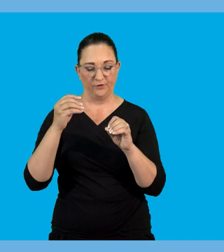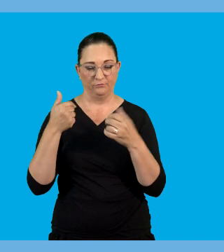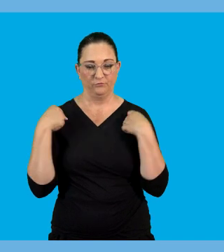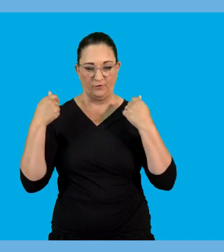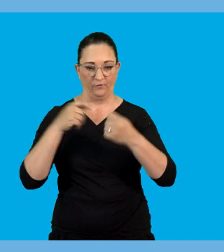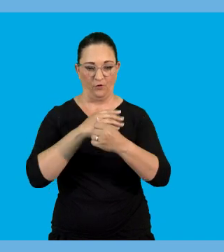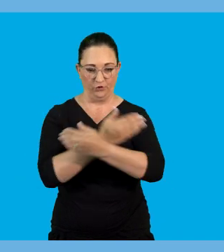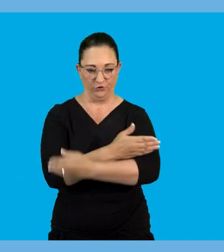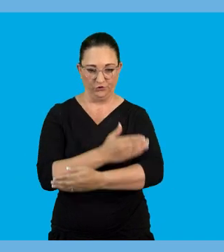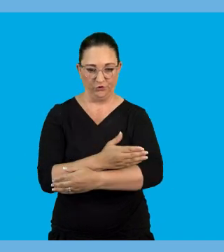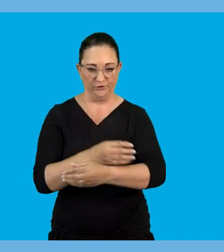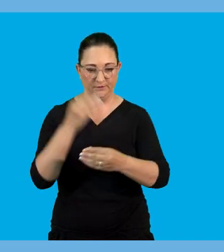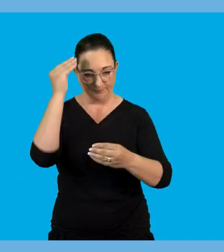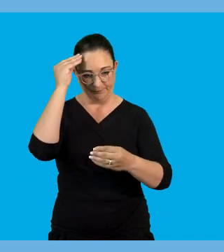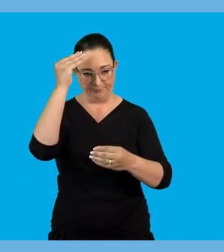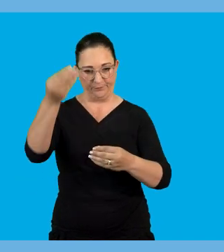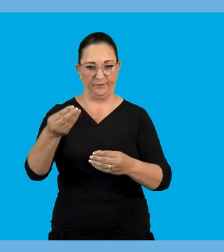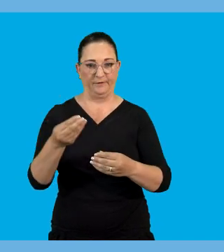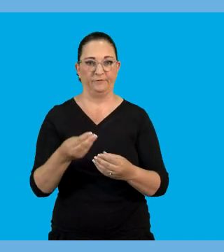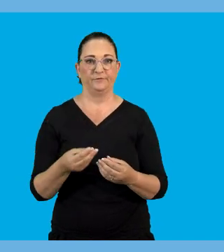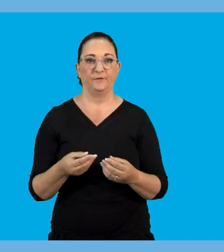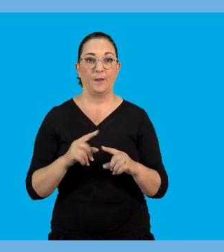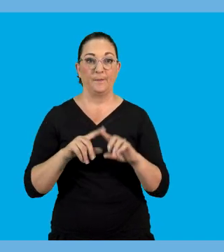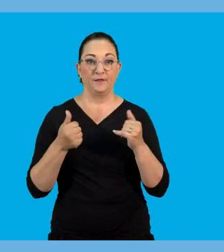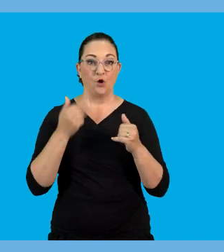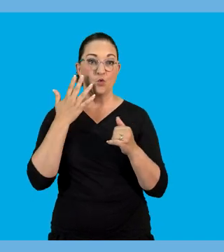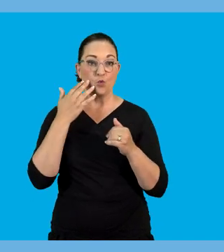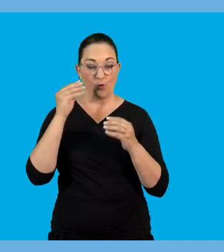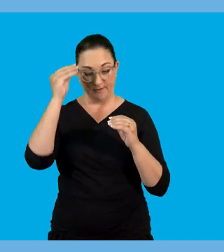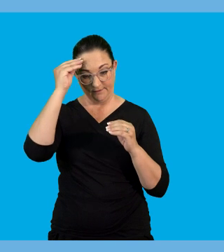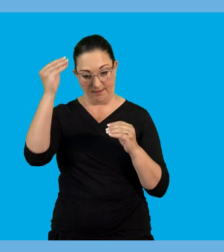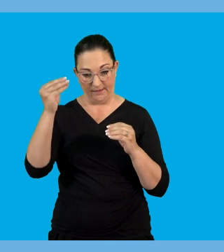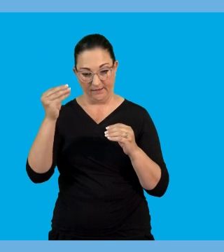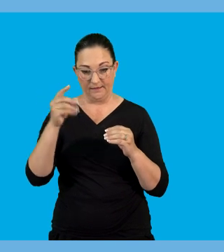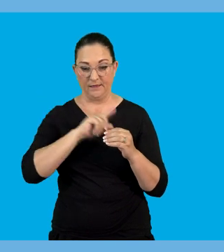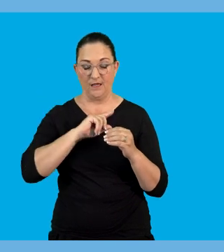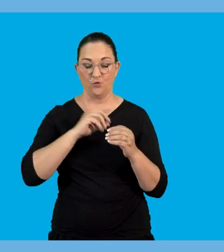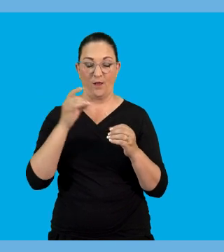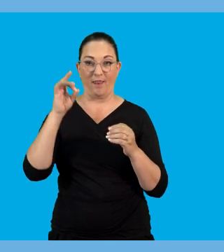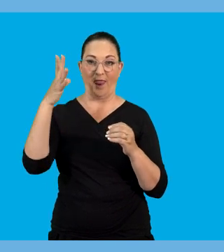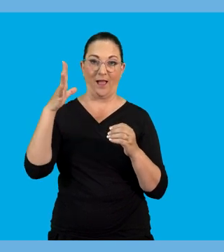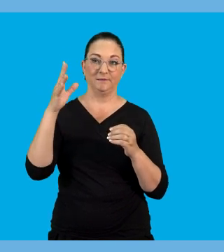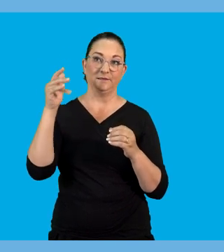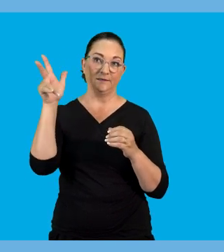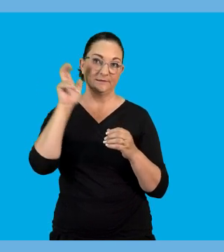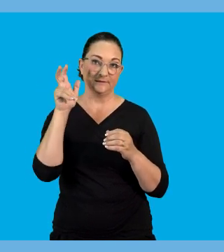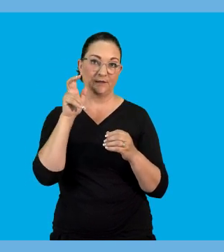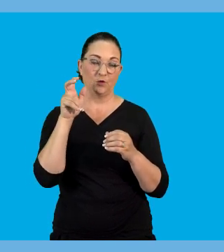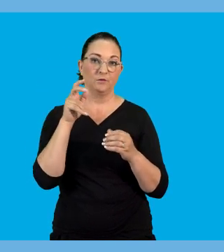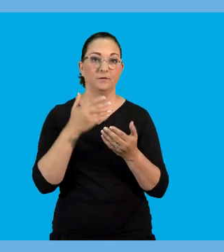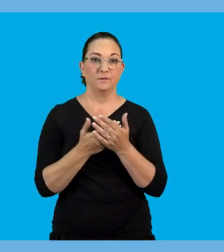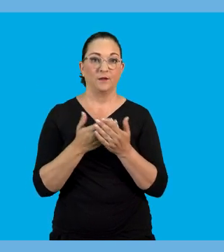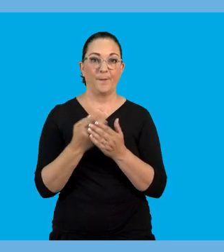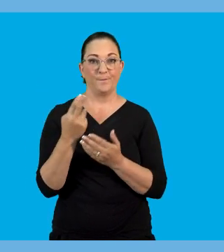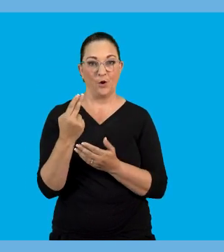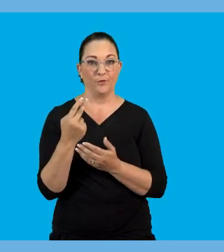transferred from your hair to the jersey, energy is going to be released. And then that energy is released in a form of light and